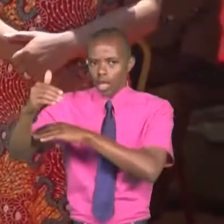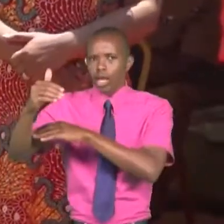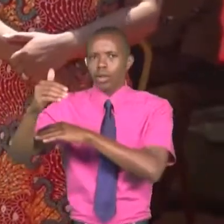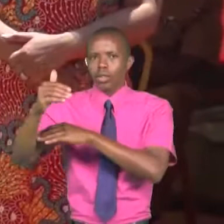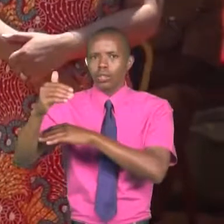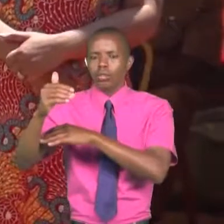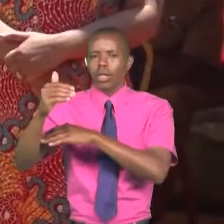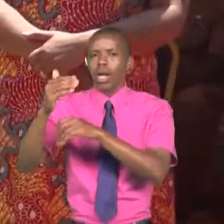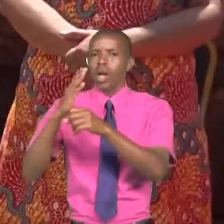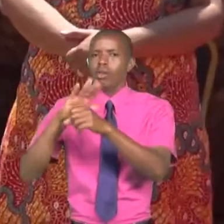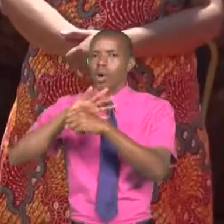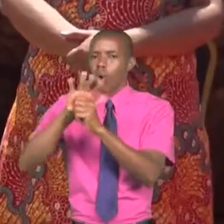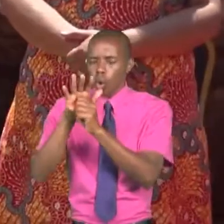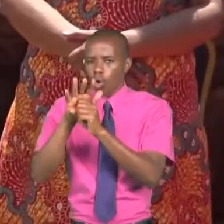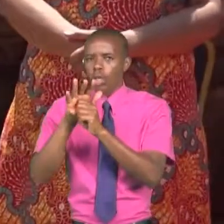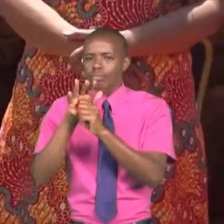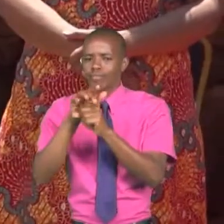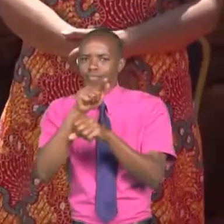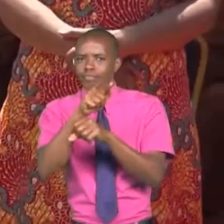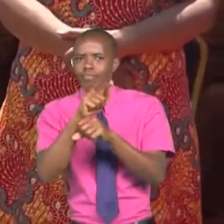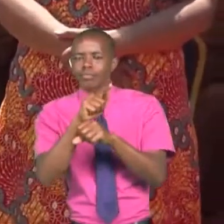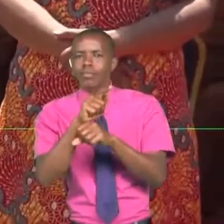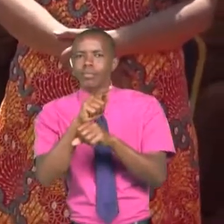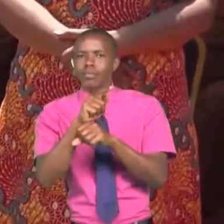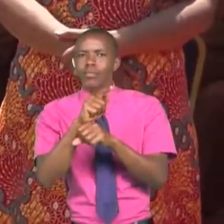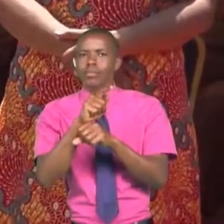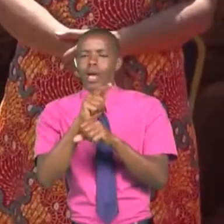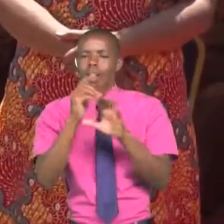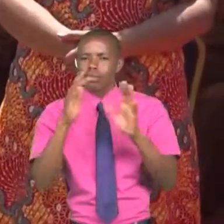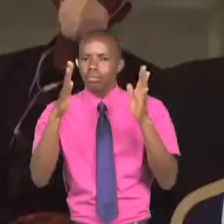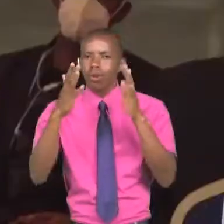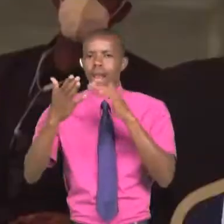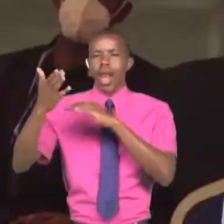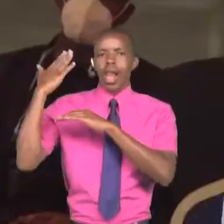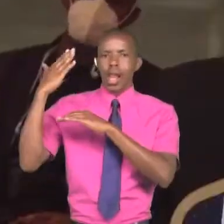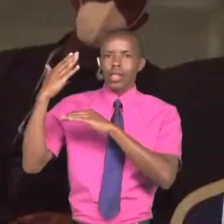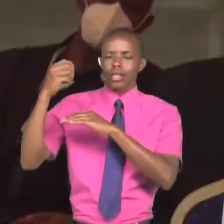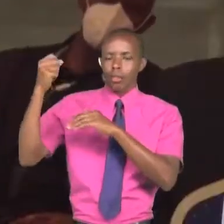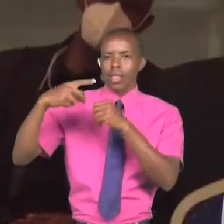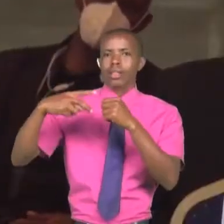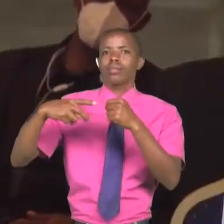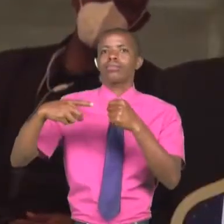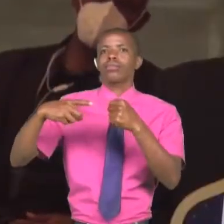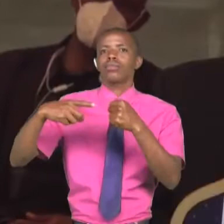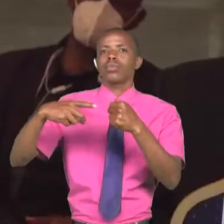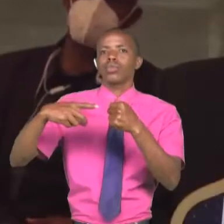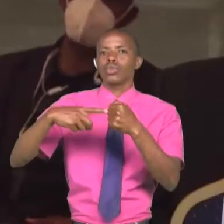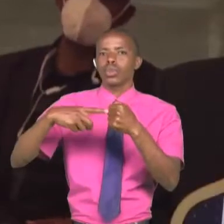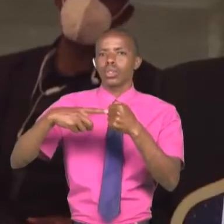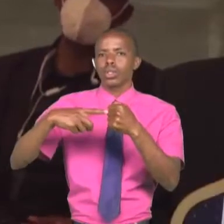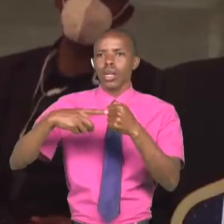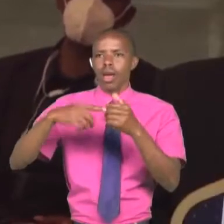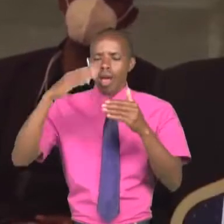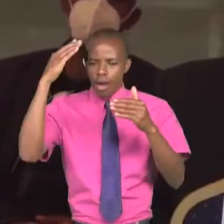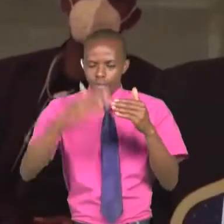COVID-19 spark halted the planned Madaraka Day last June. That needs to be finalized very quickly. There are a